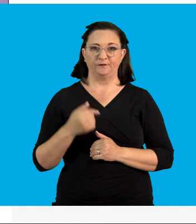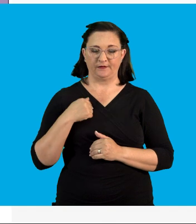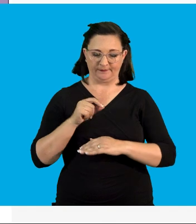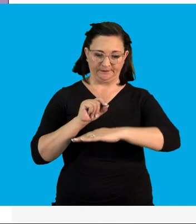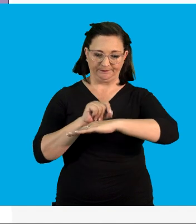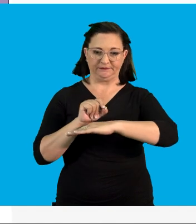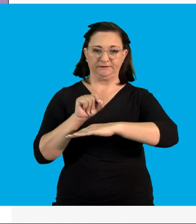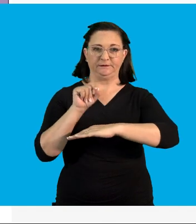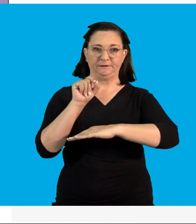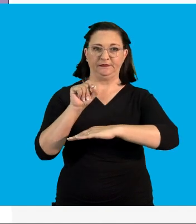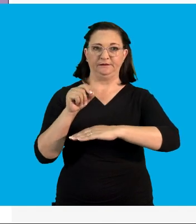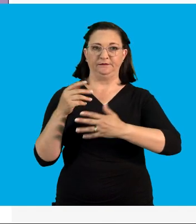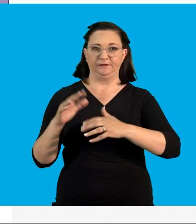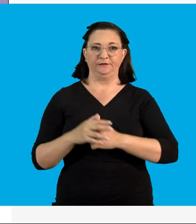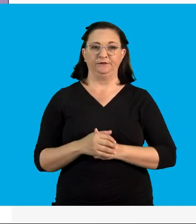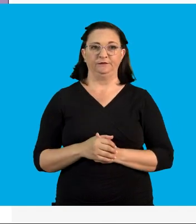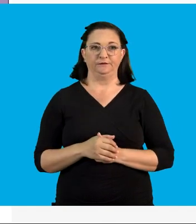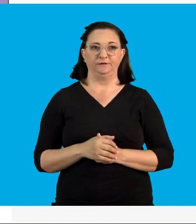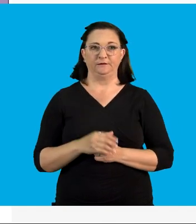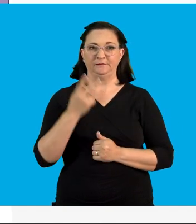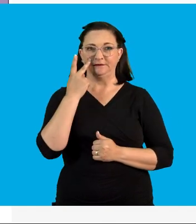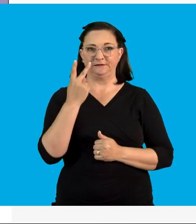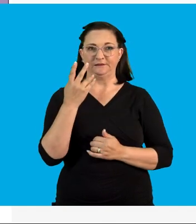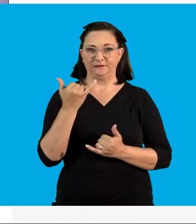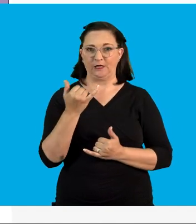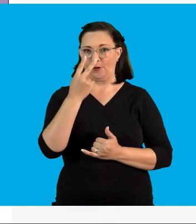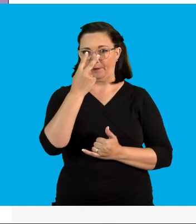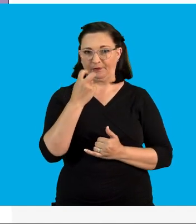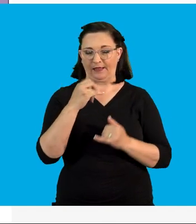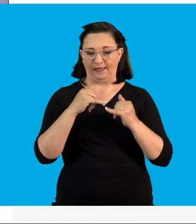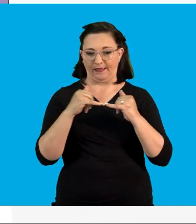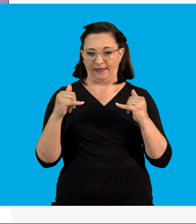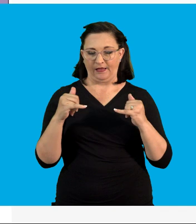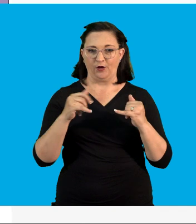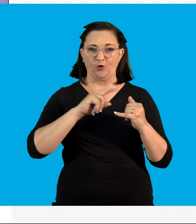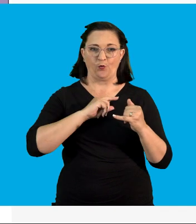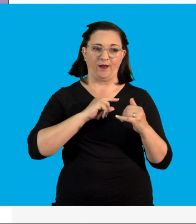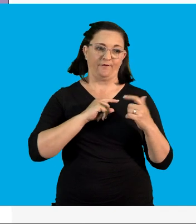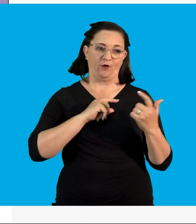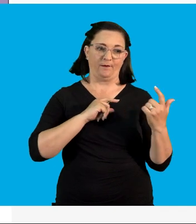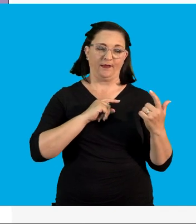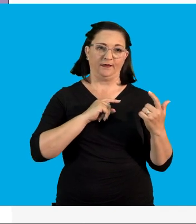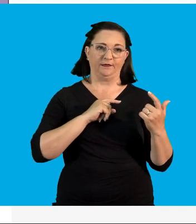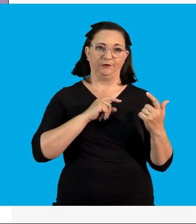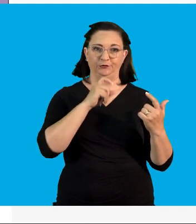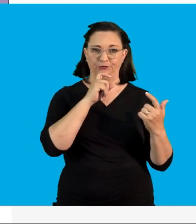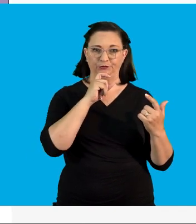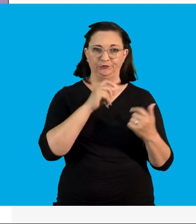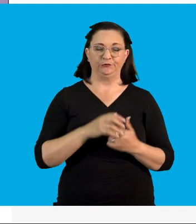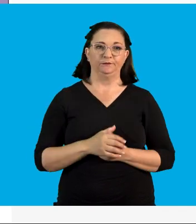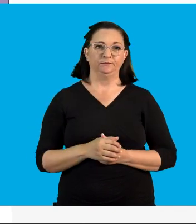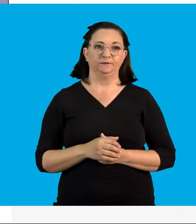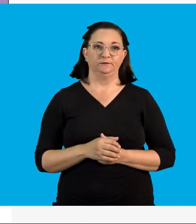see, I've put my pin. Now I'm all of a sudden using the black line because I'm measuring from the left-hand side. That's where